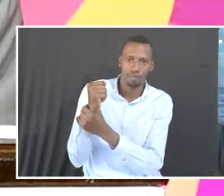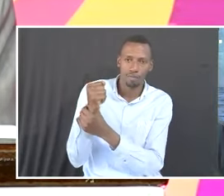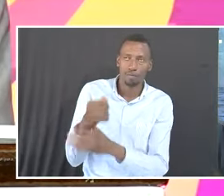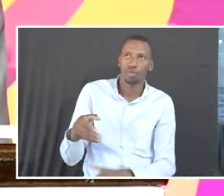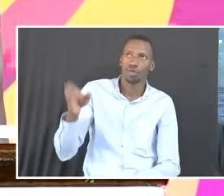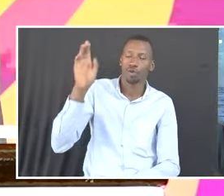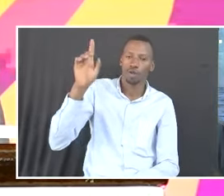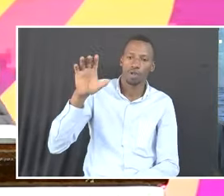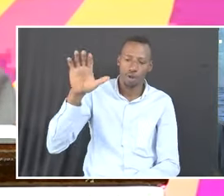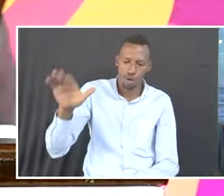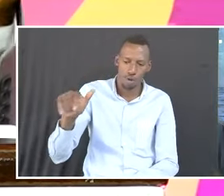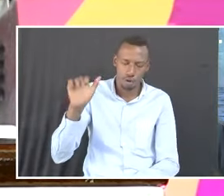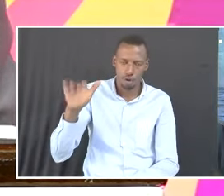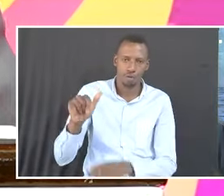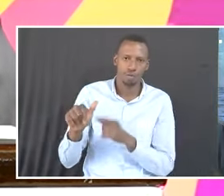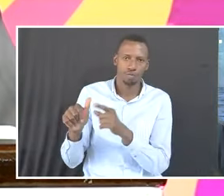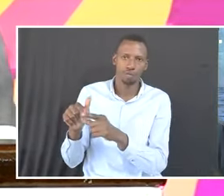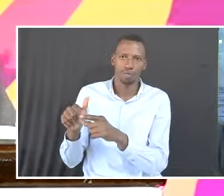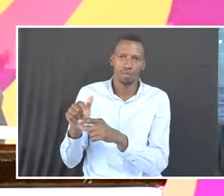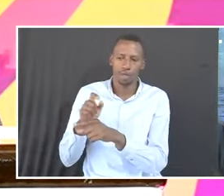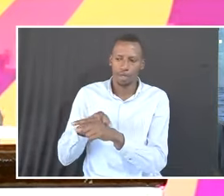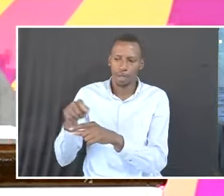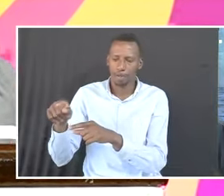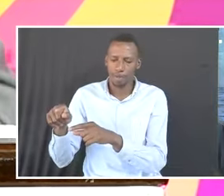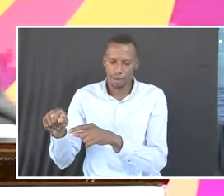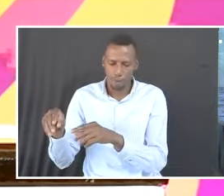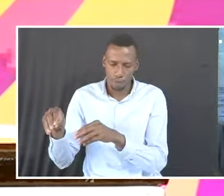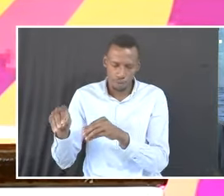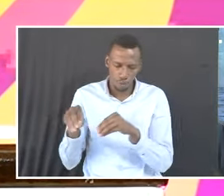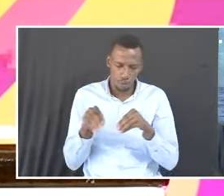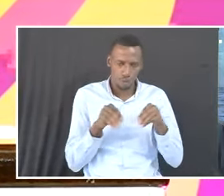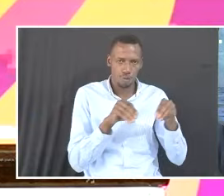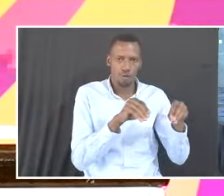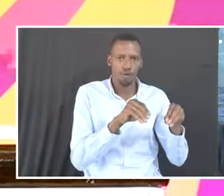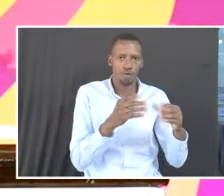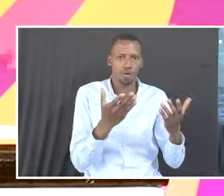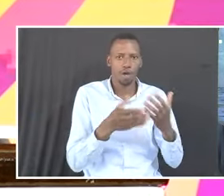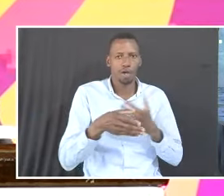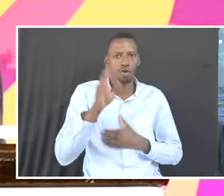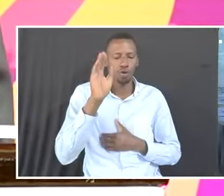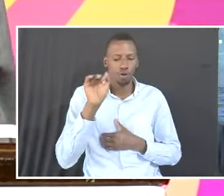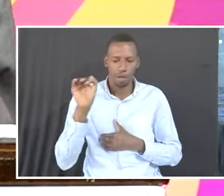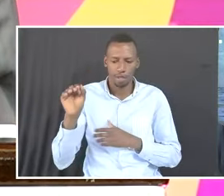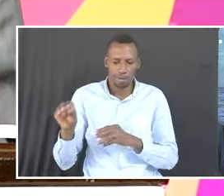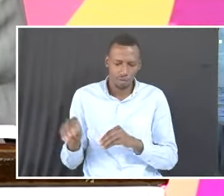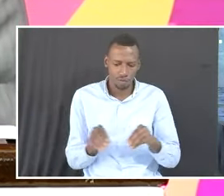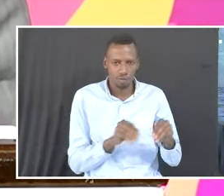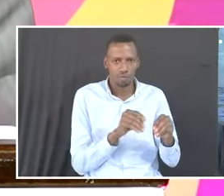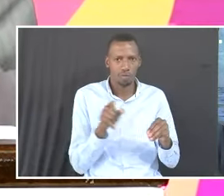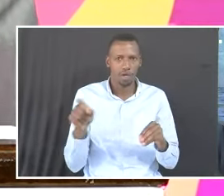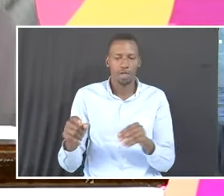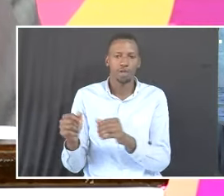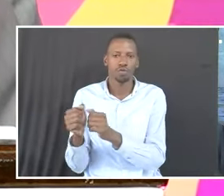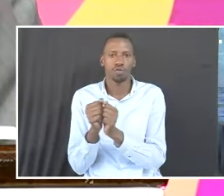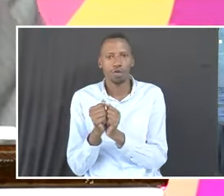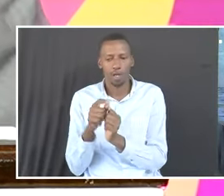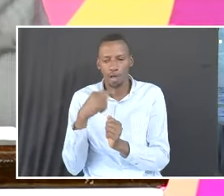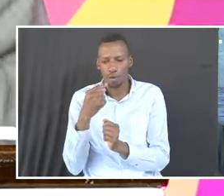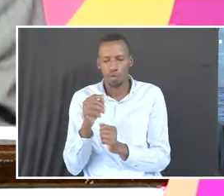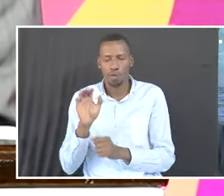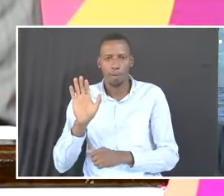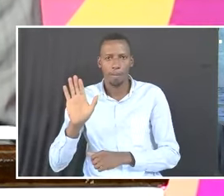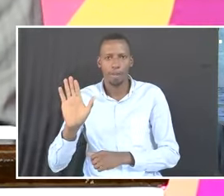God. And when he moved to where he was told to move to, he went together with